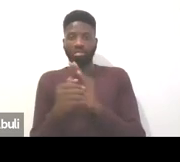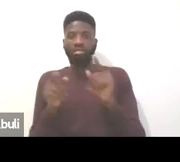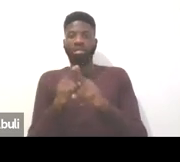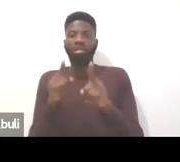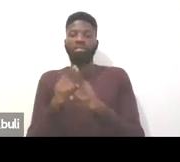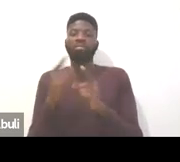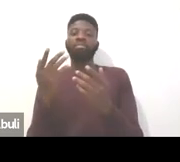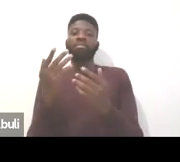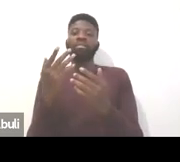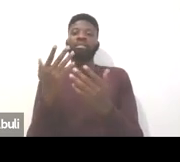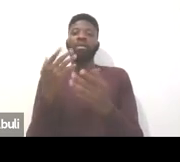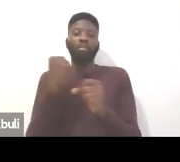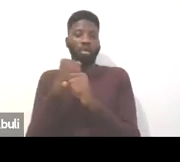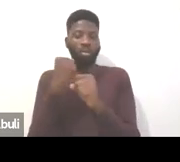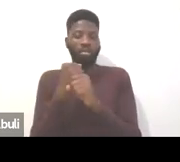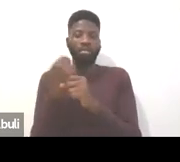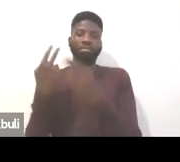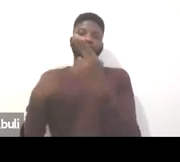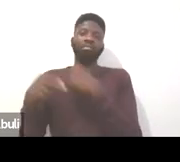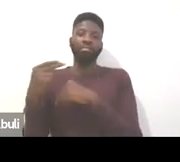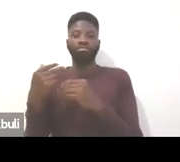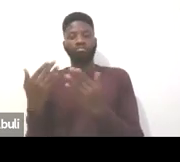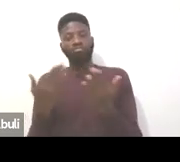We have a look at that.